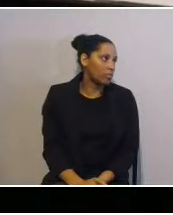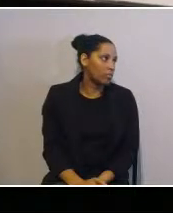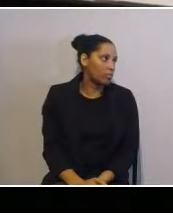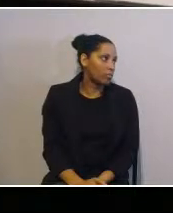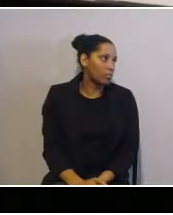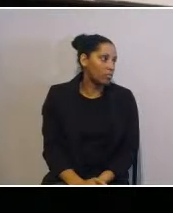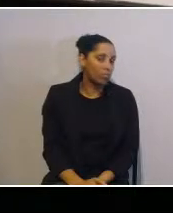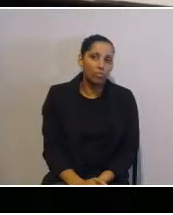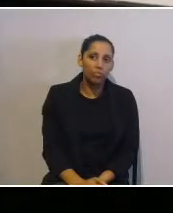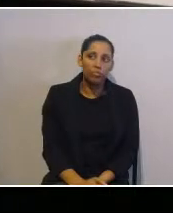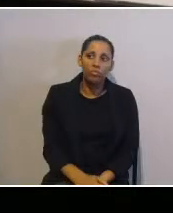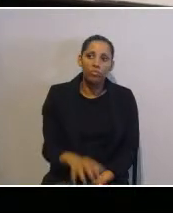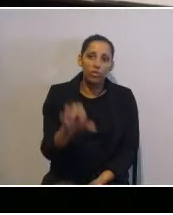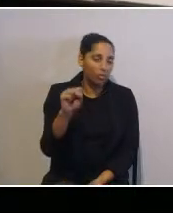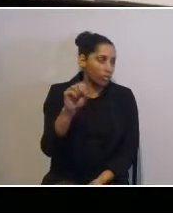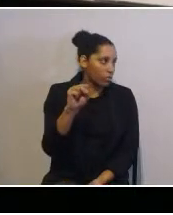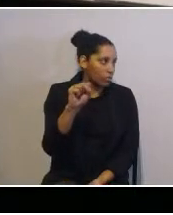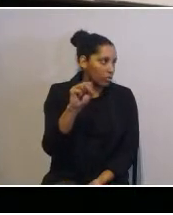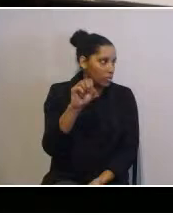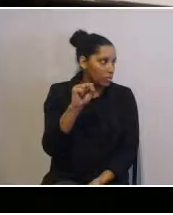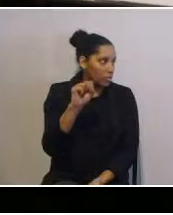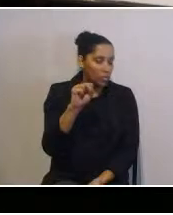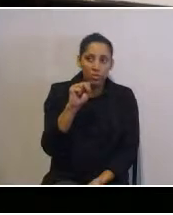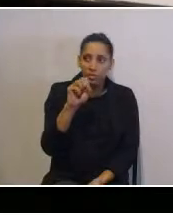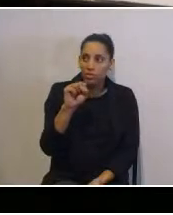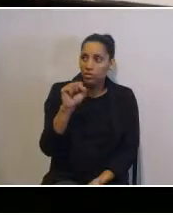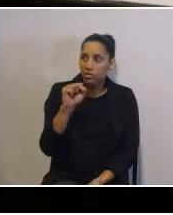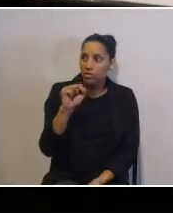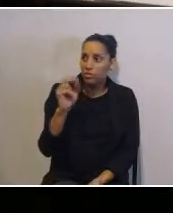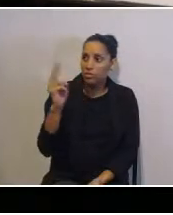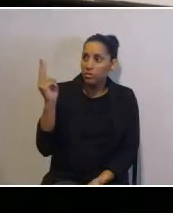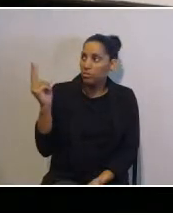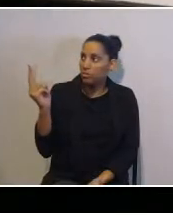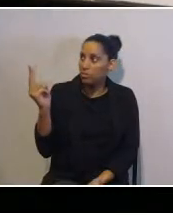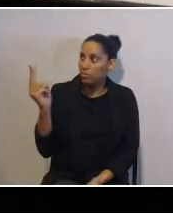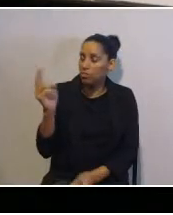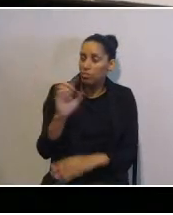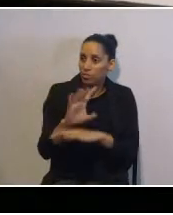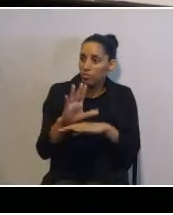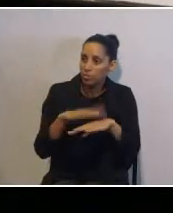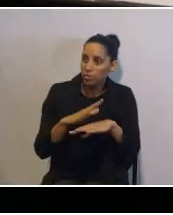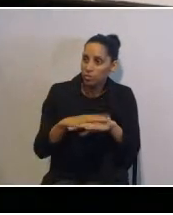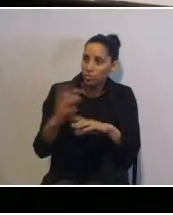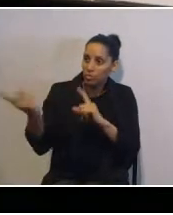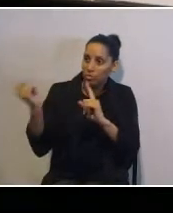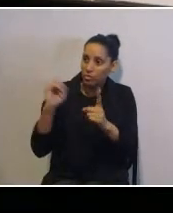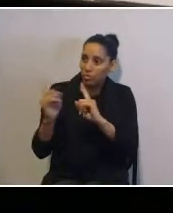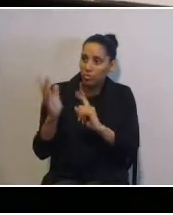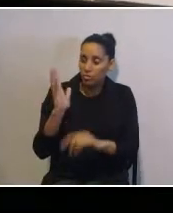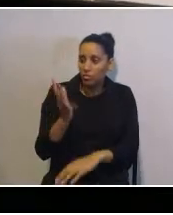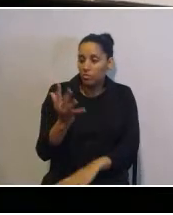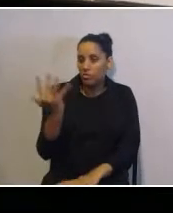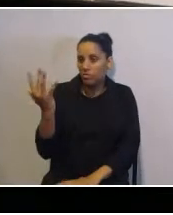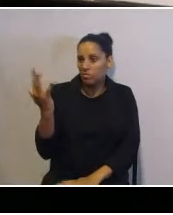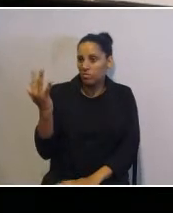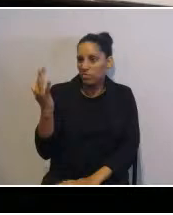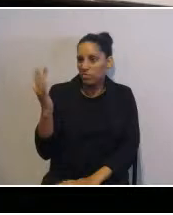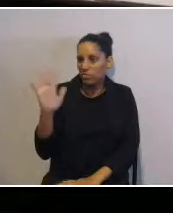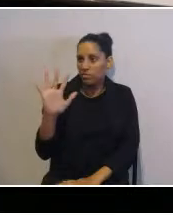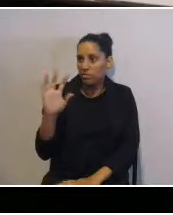Just hold on, so that is it just the two of you, or we're still expecting others to come? About five. I've got five